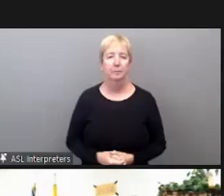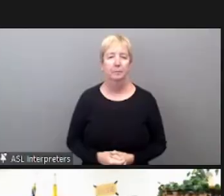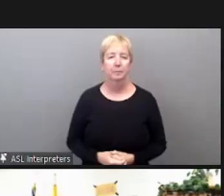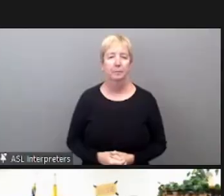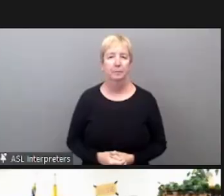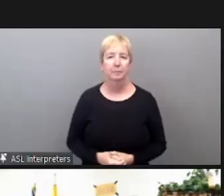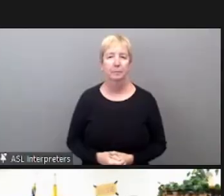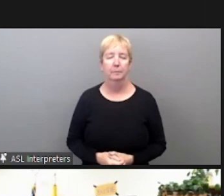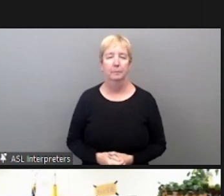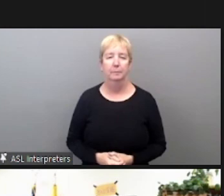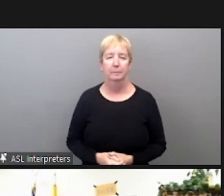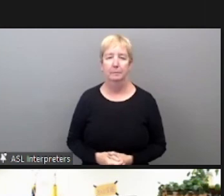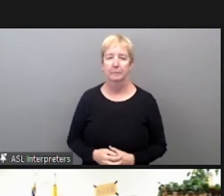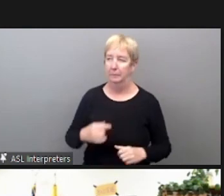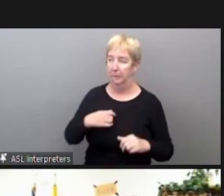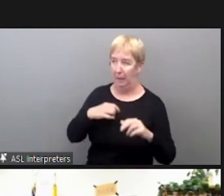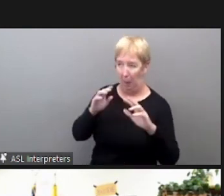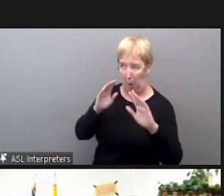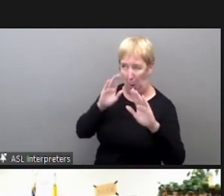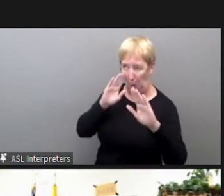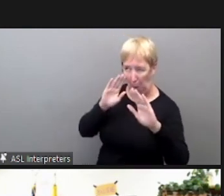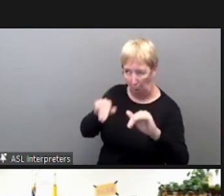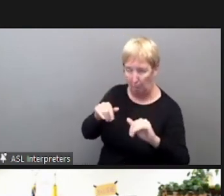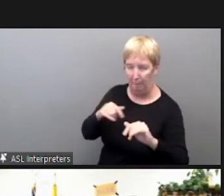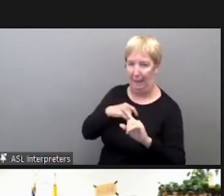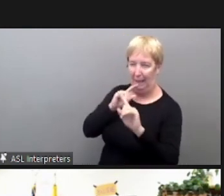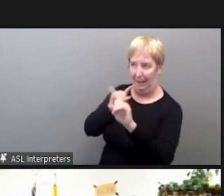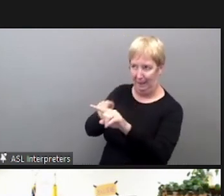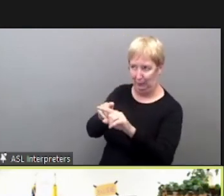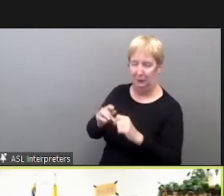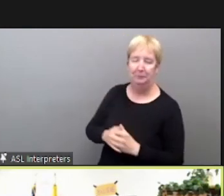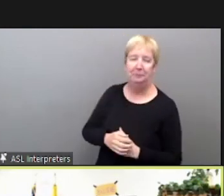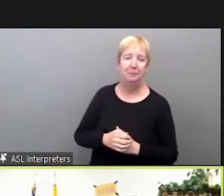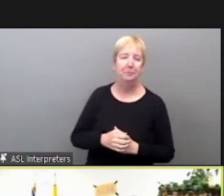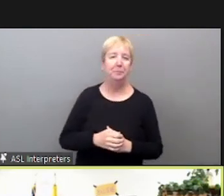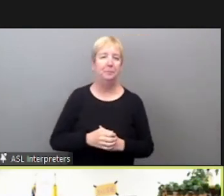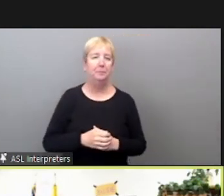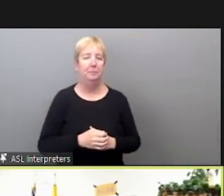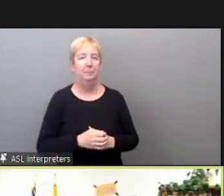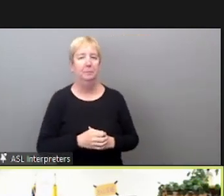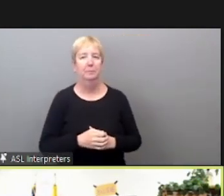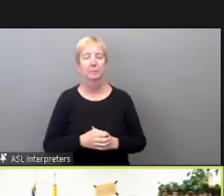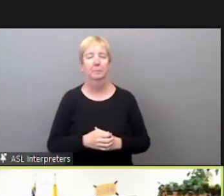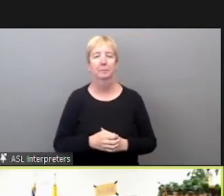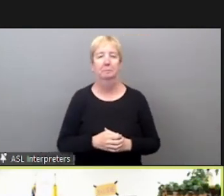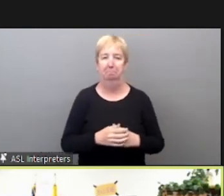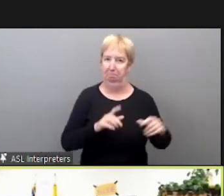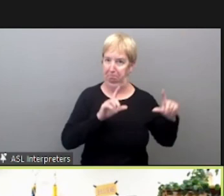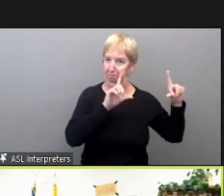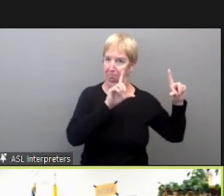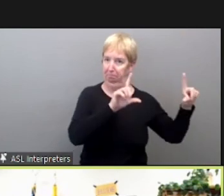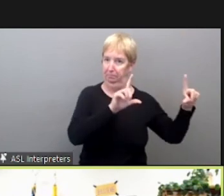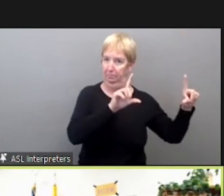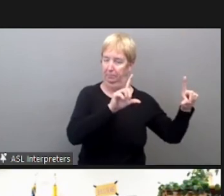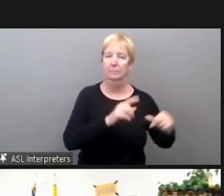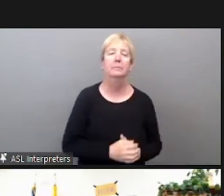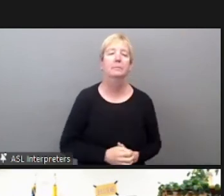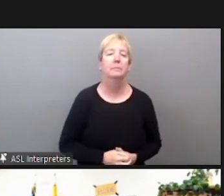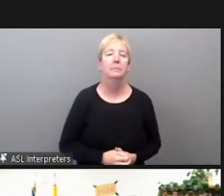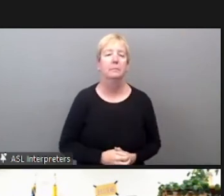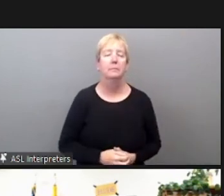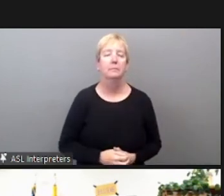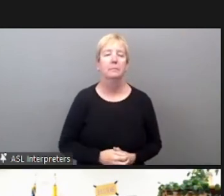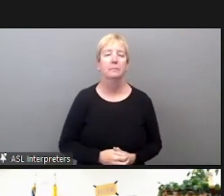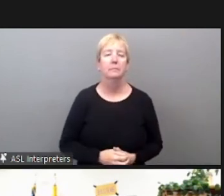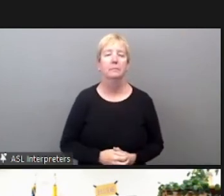See, I hope this answers your question. So let me give you a slide here. So I put